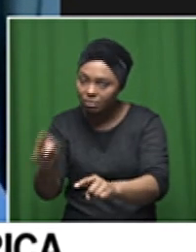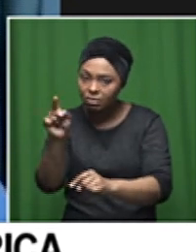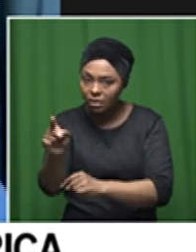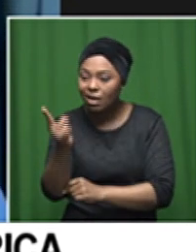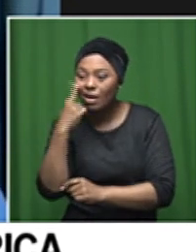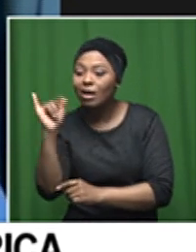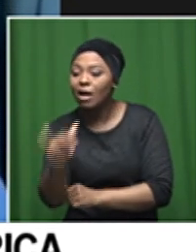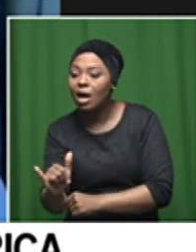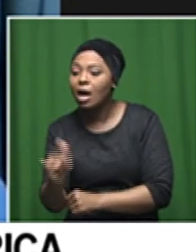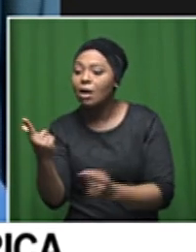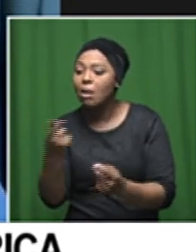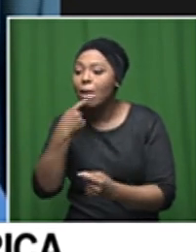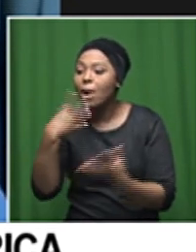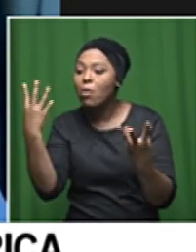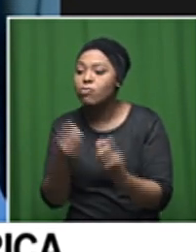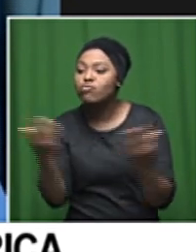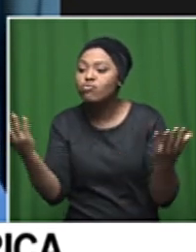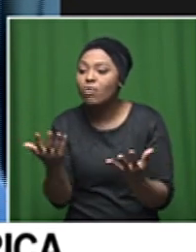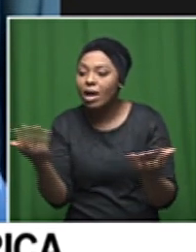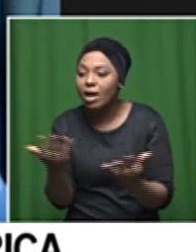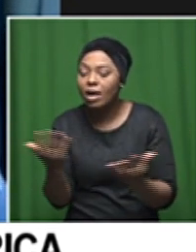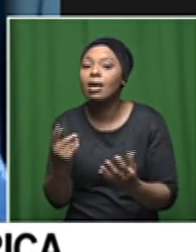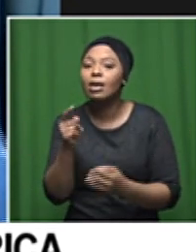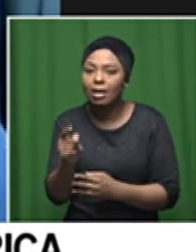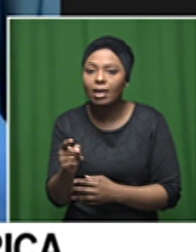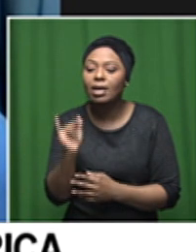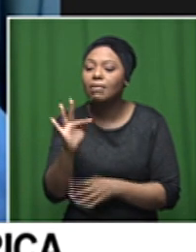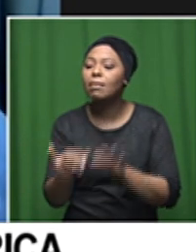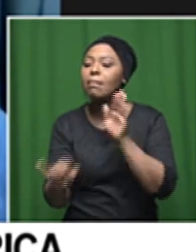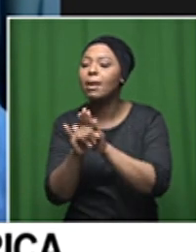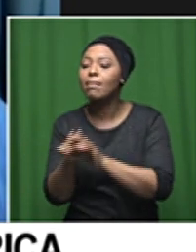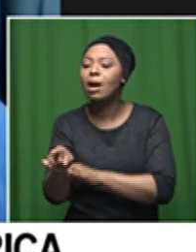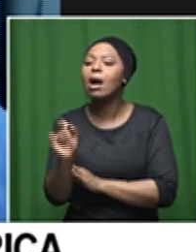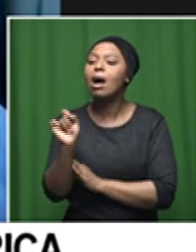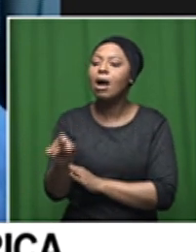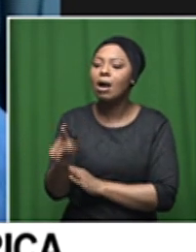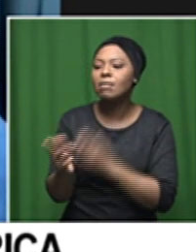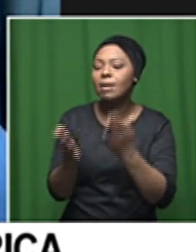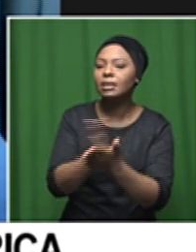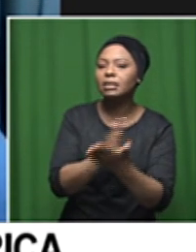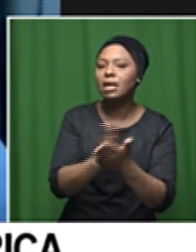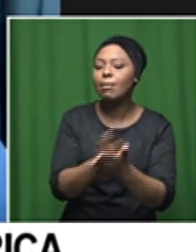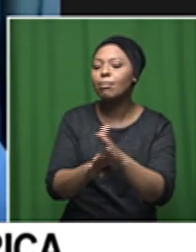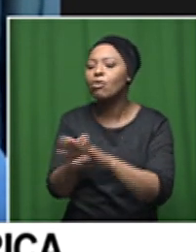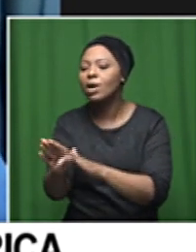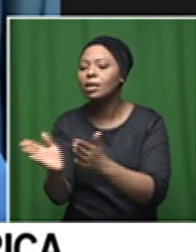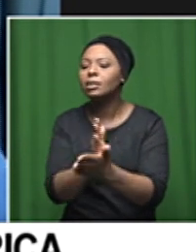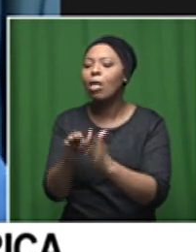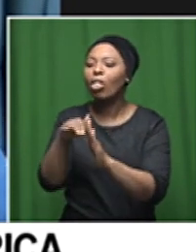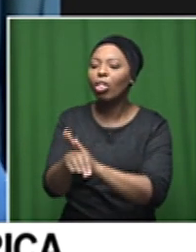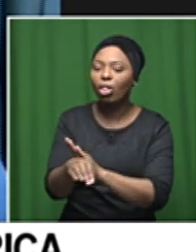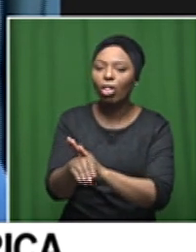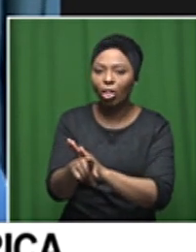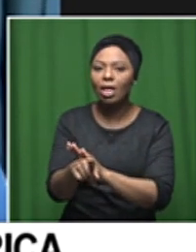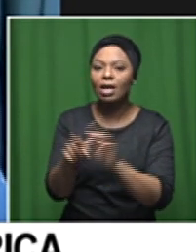the shortfalls. If you find them improved, good, like what they are saying that there's improvement on the queues. In actual fact, the